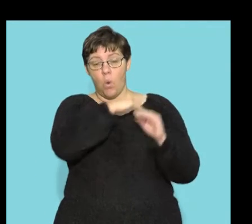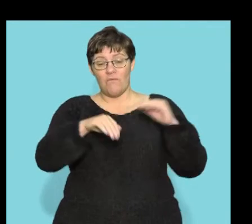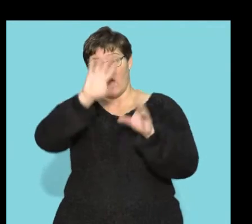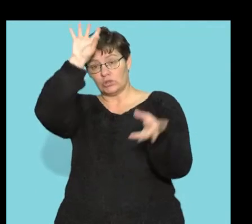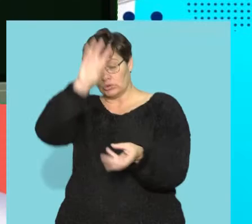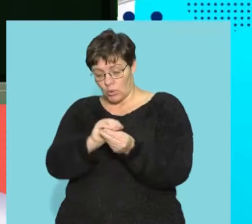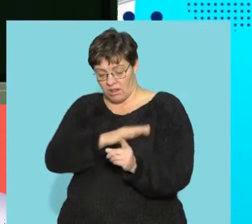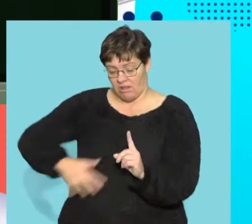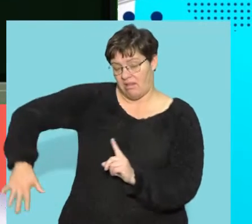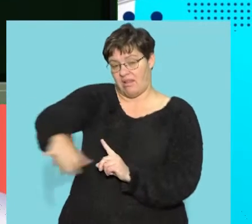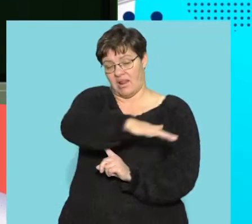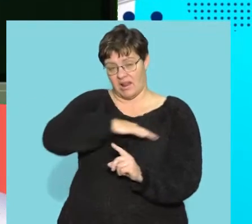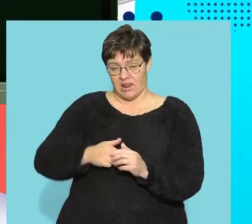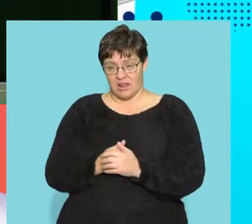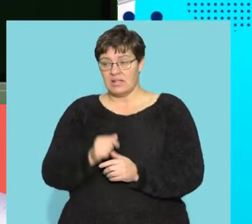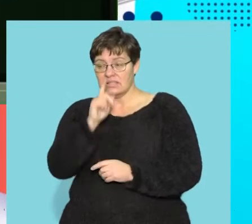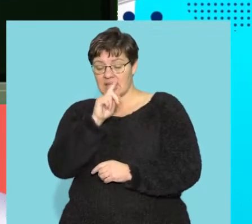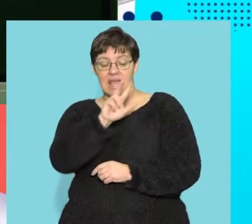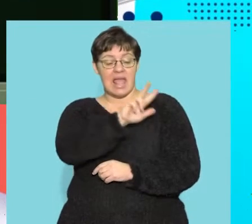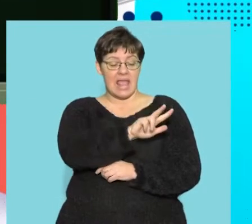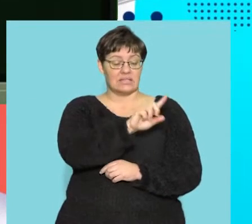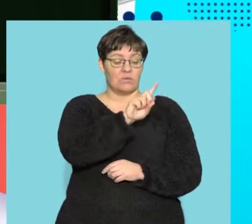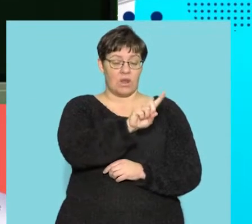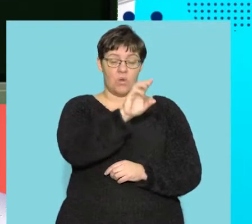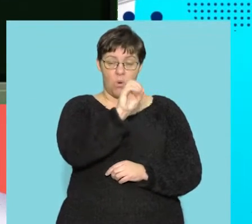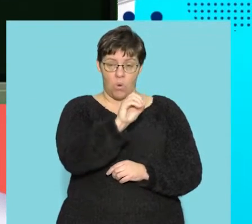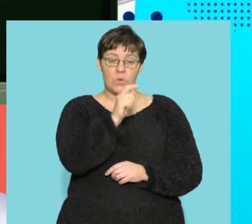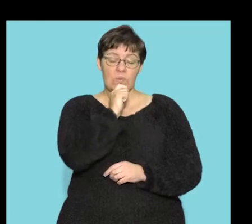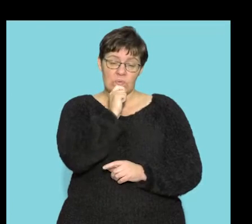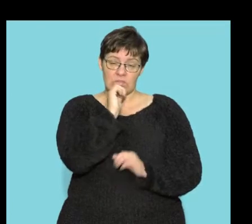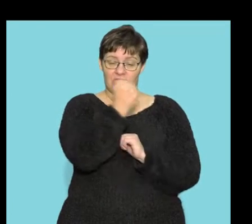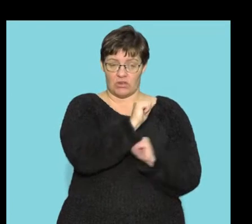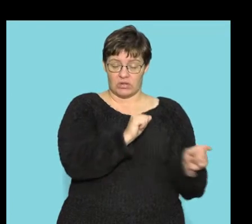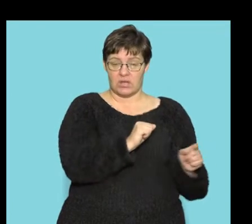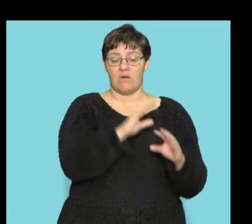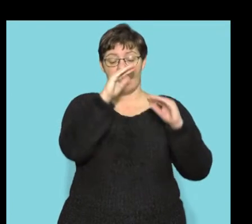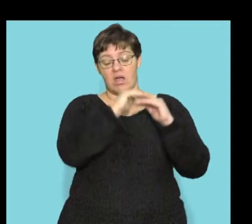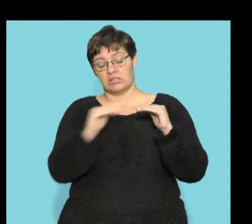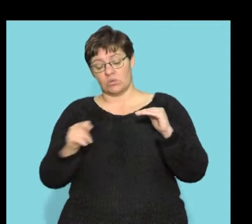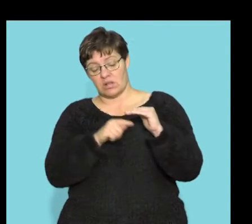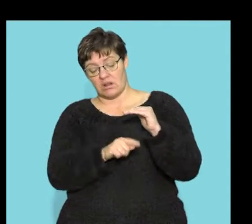that's important. Watch. It's 810 used by the factory out of a total of